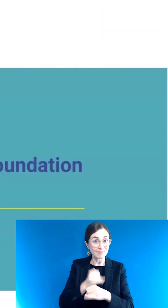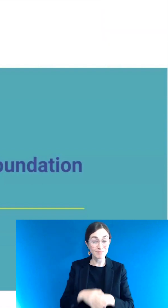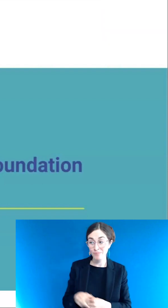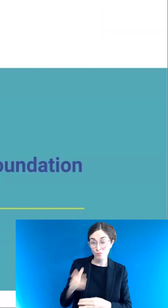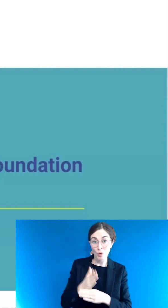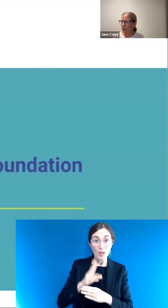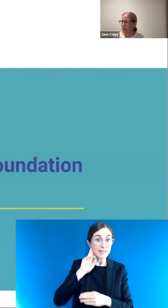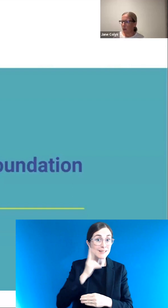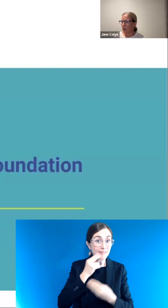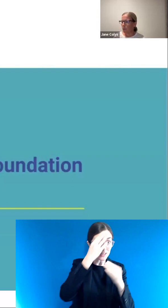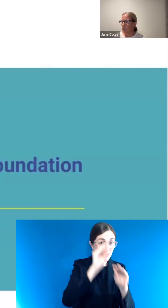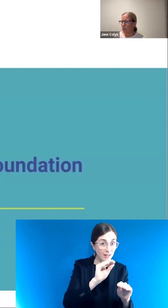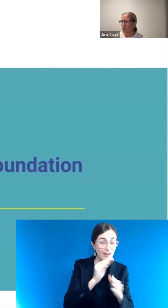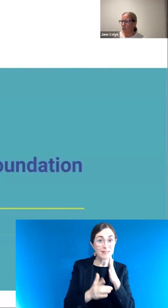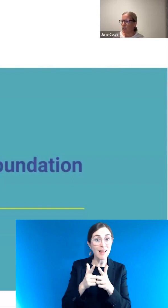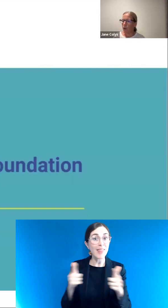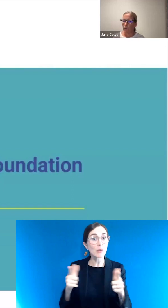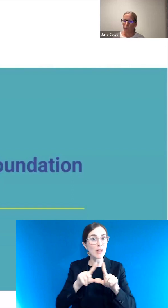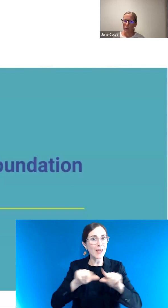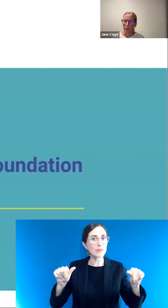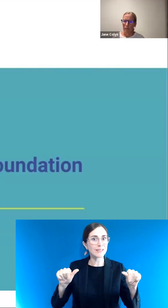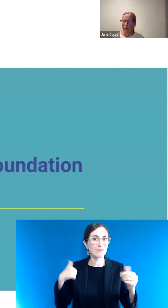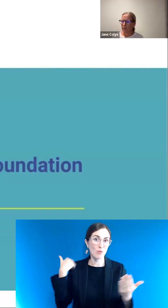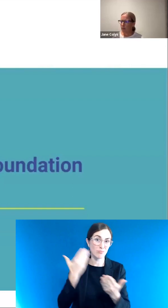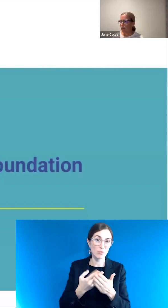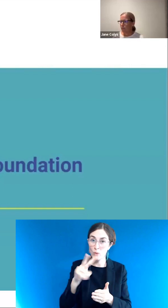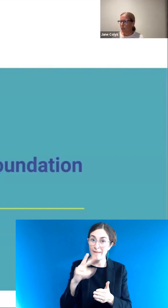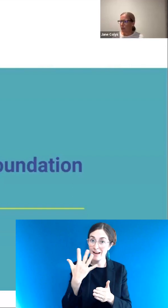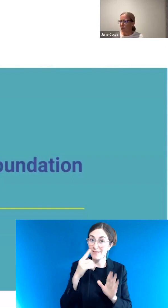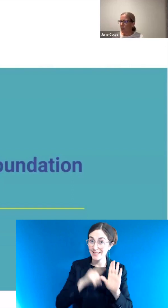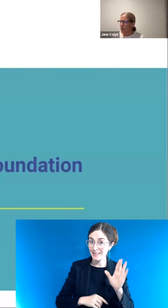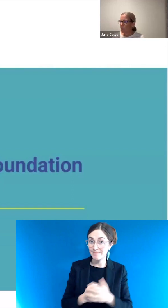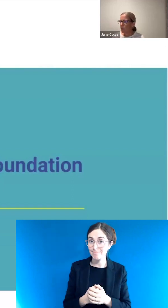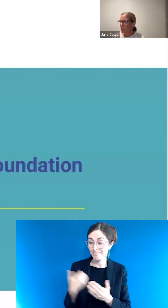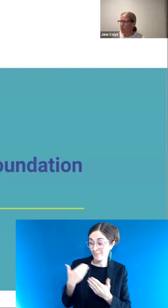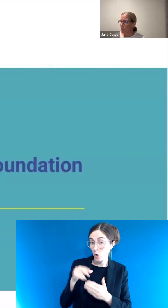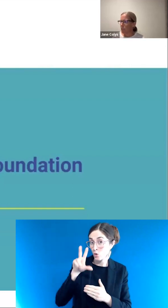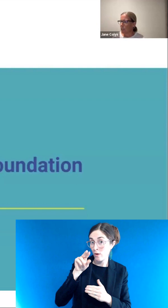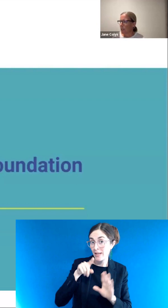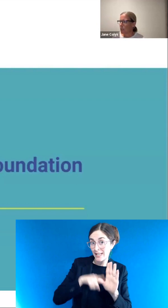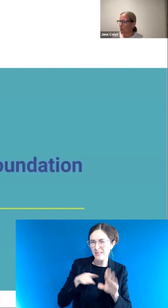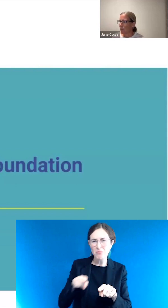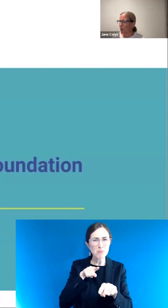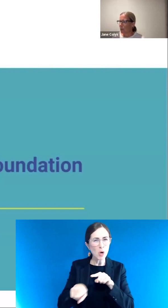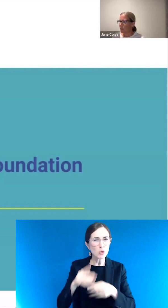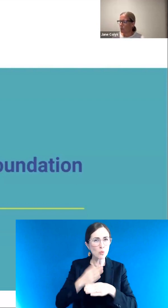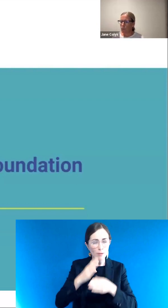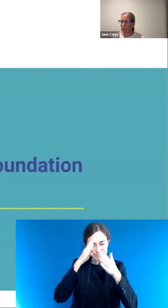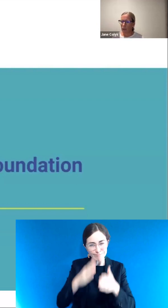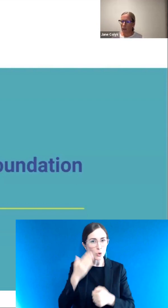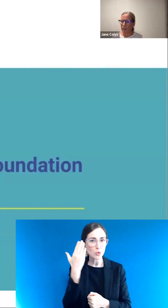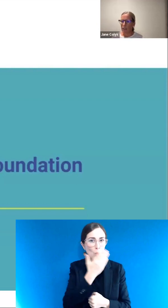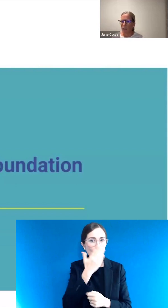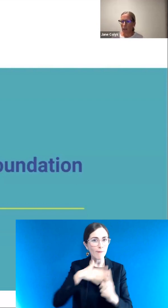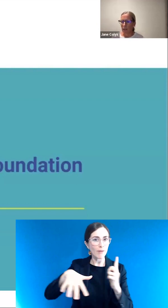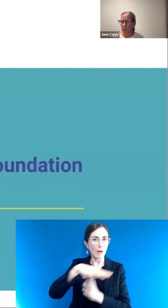of deaf education and signed language linguistics for over 25 years. For the last 12 years, she has largely been working in a school